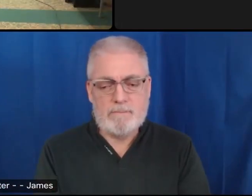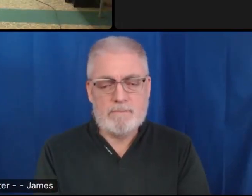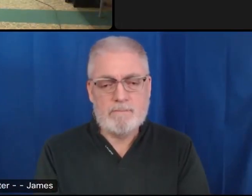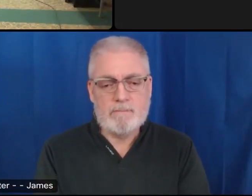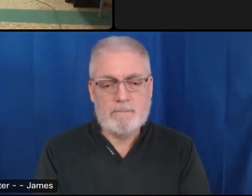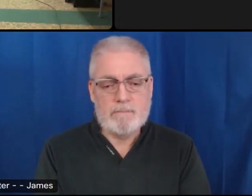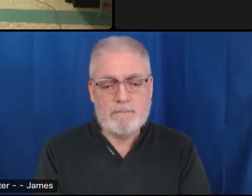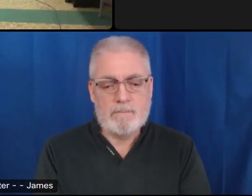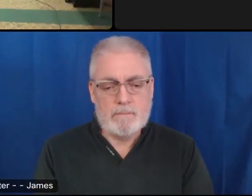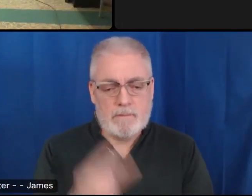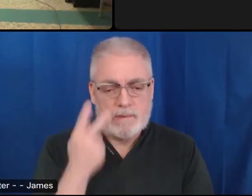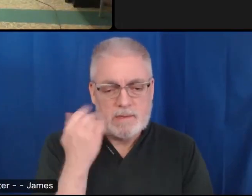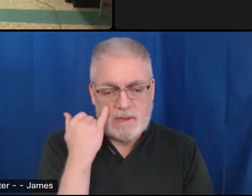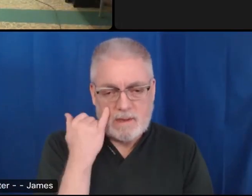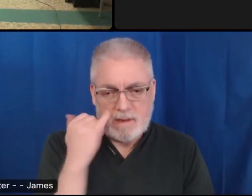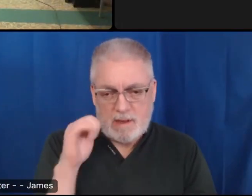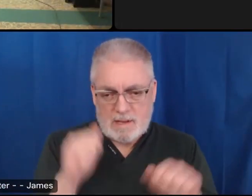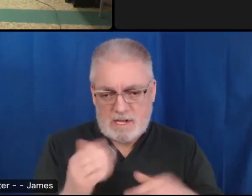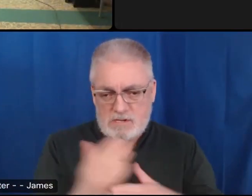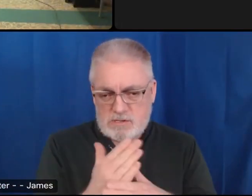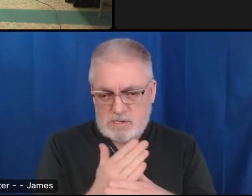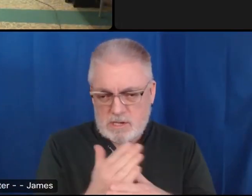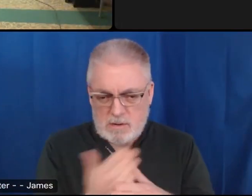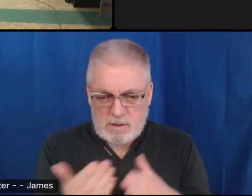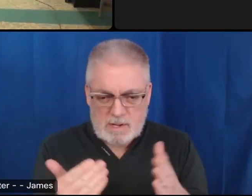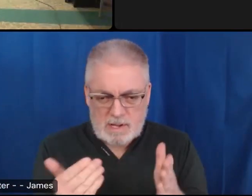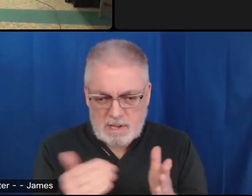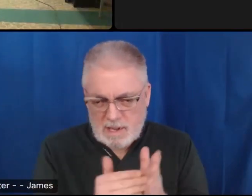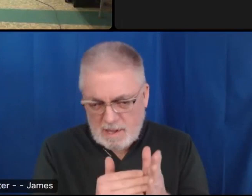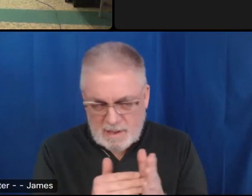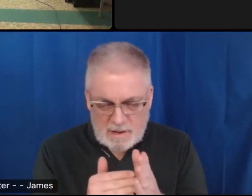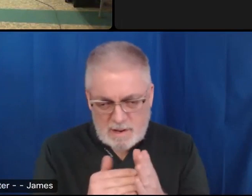Let me see if I can share it again. And